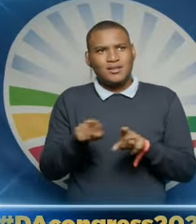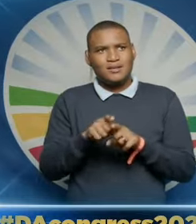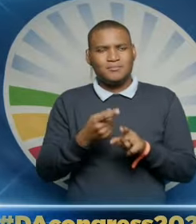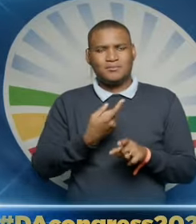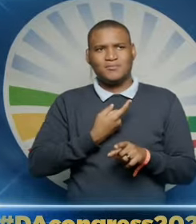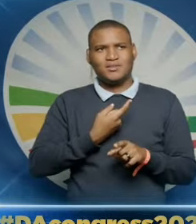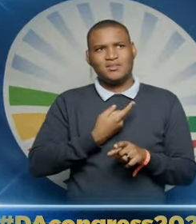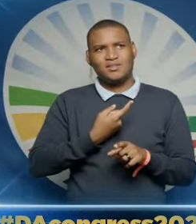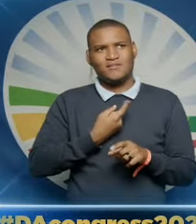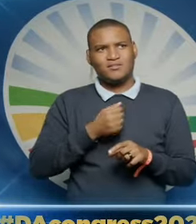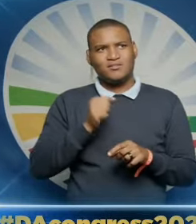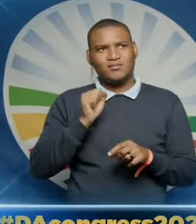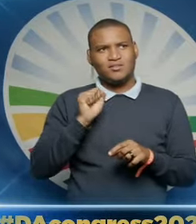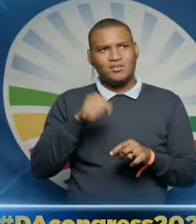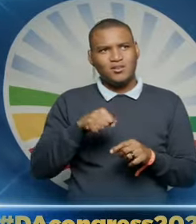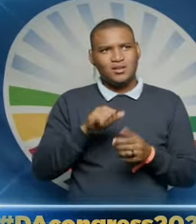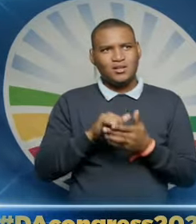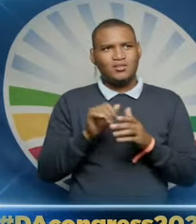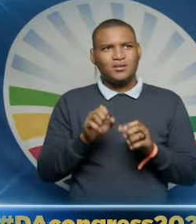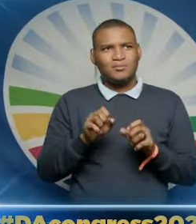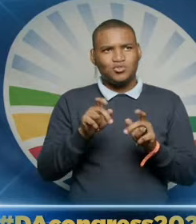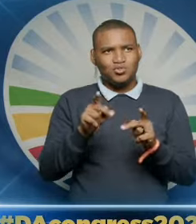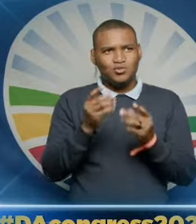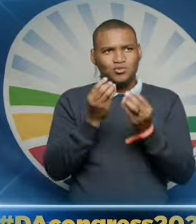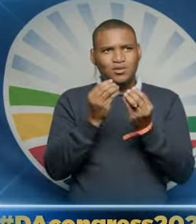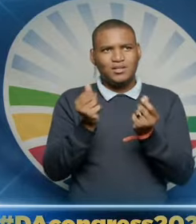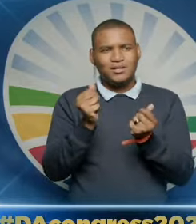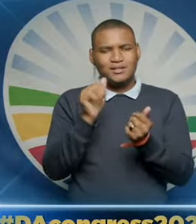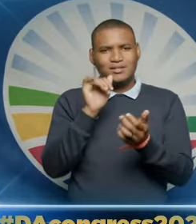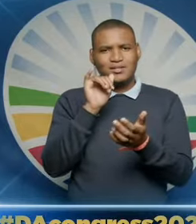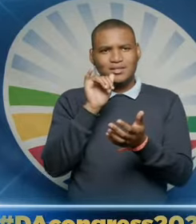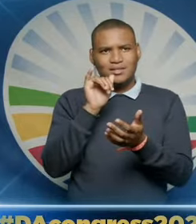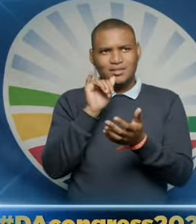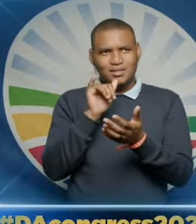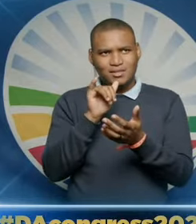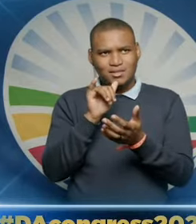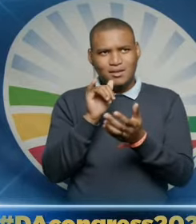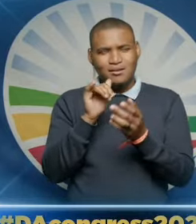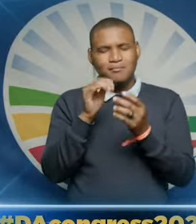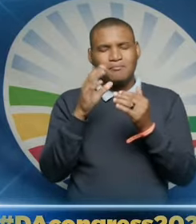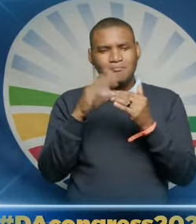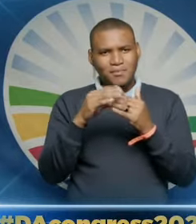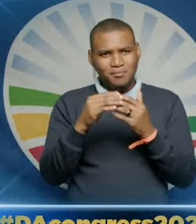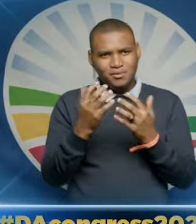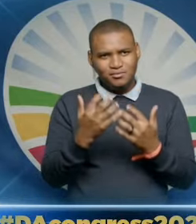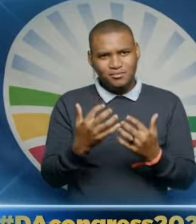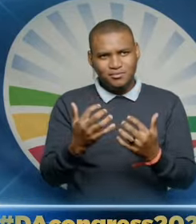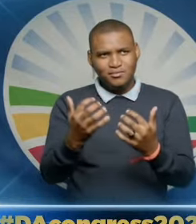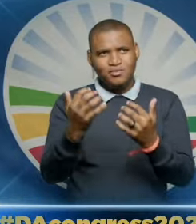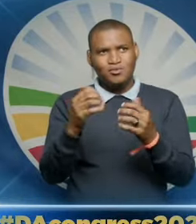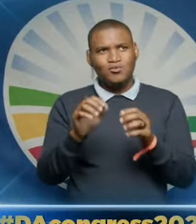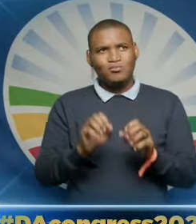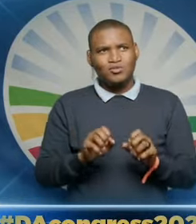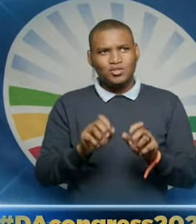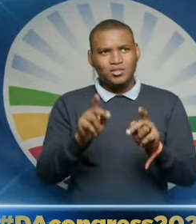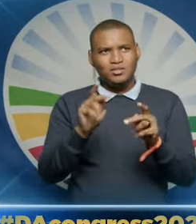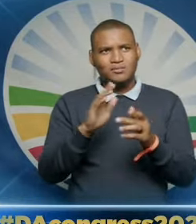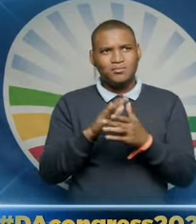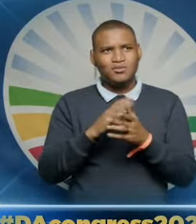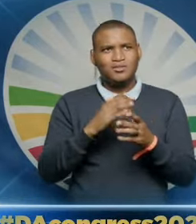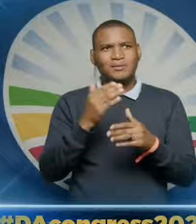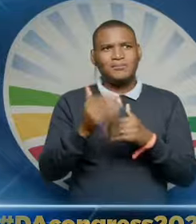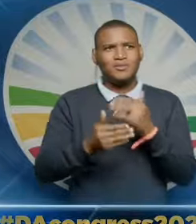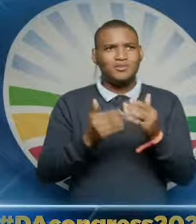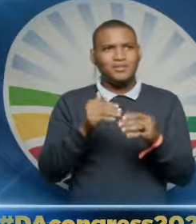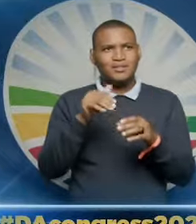so, yes, they've had an opportunity to address candidates, to address delegates. They've also had an opportunity, because there's a process in the